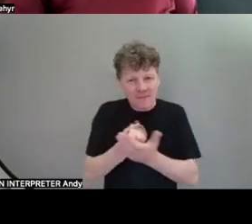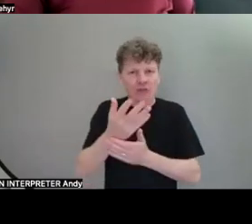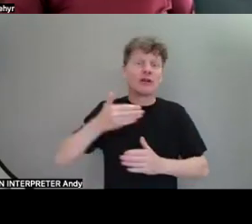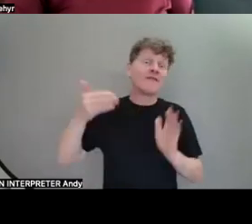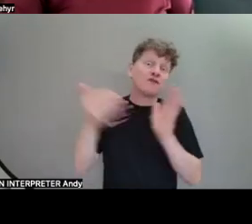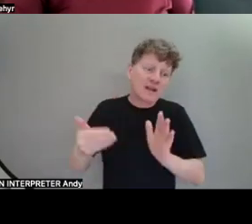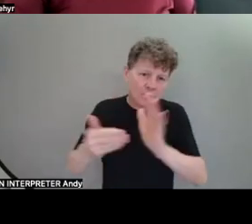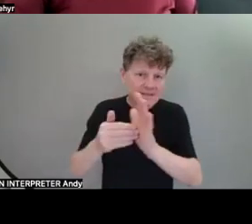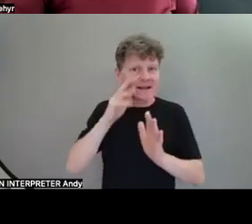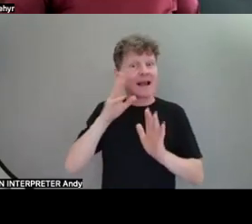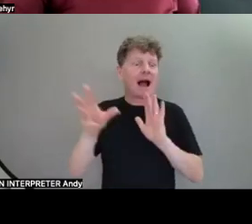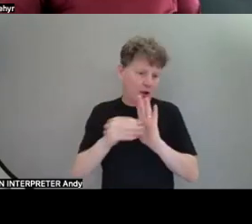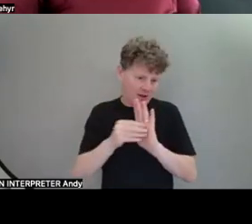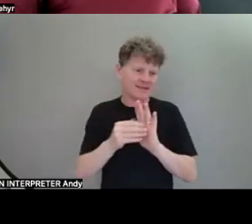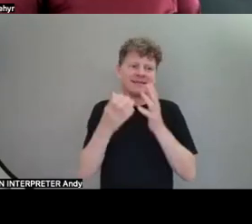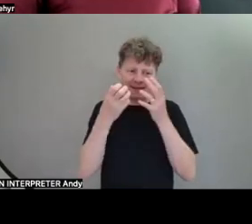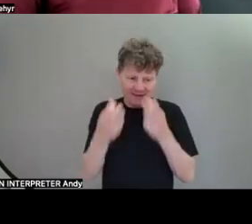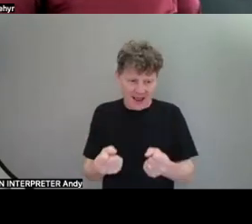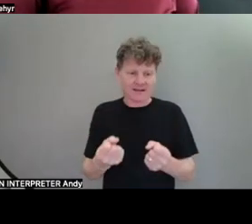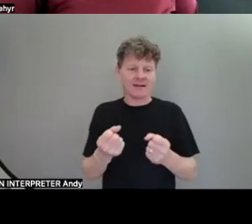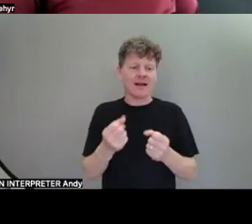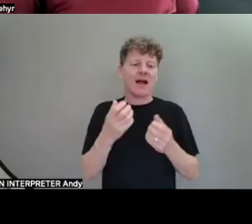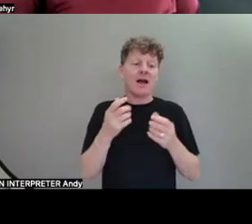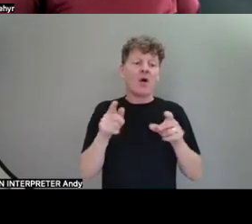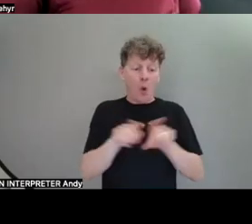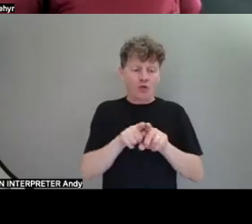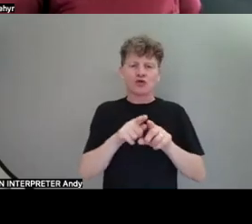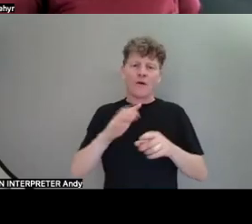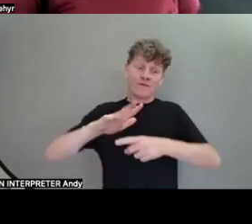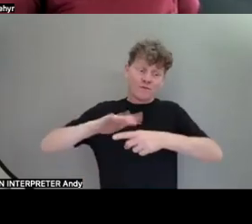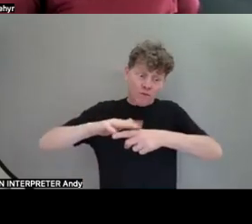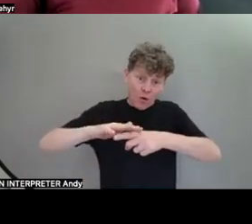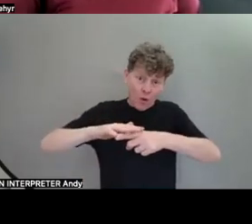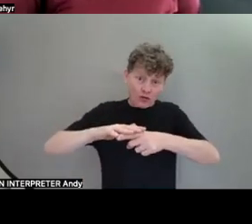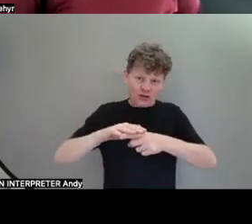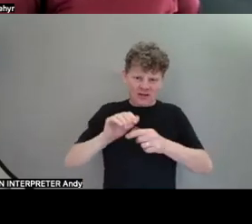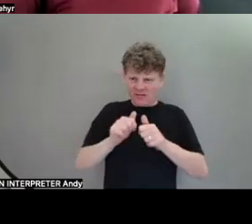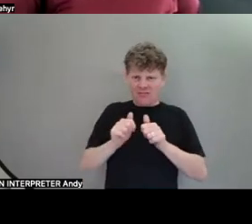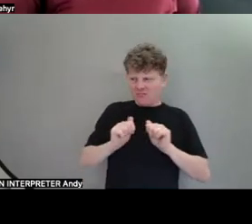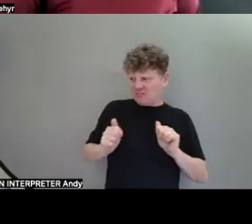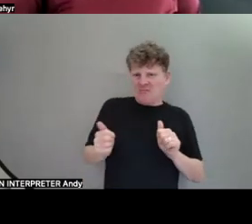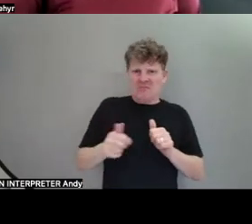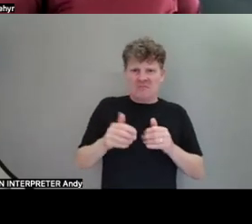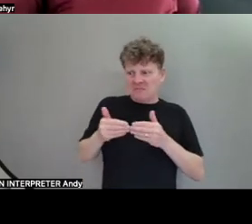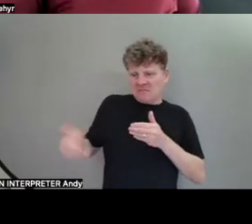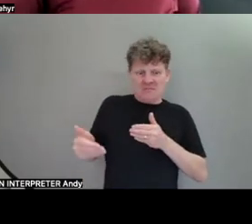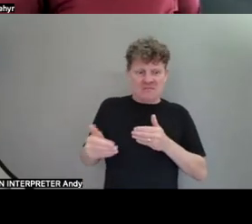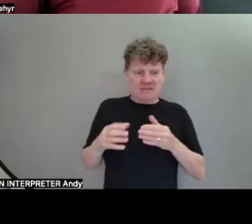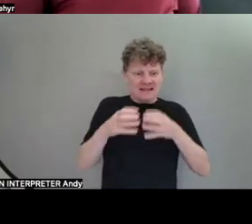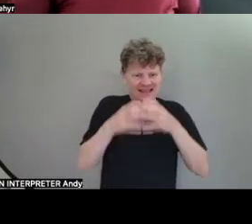and iconicity, and semantic and phonological neighborhood density. And